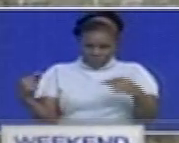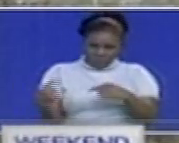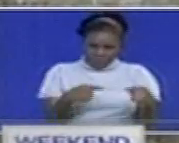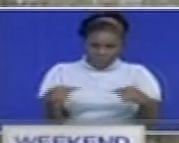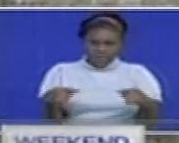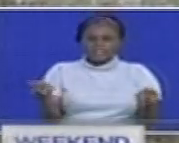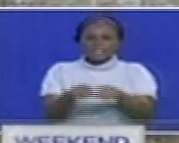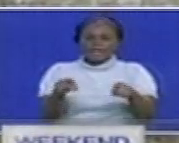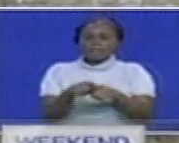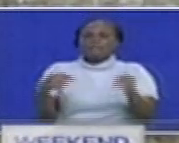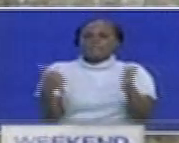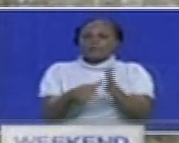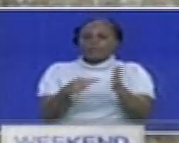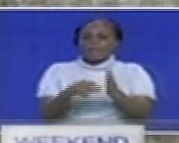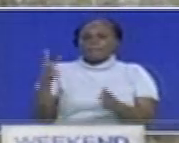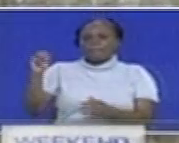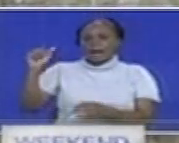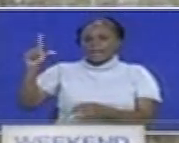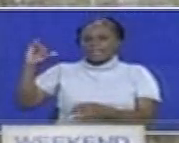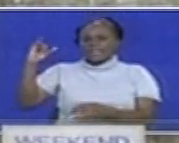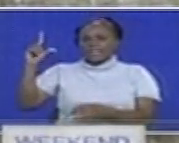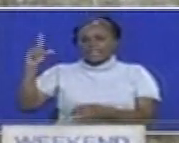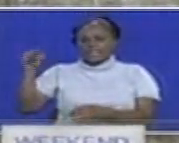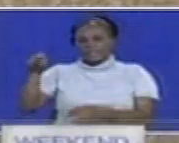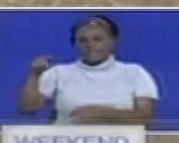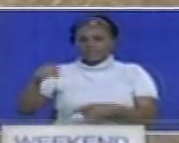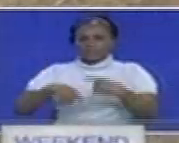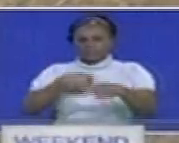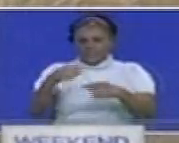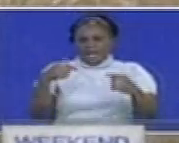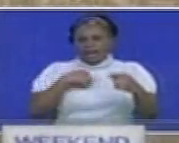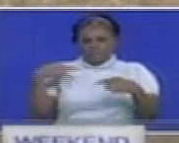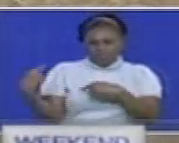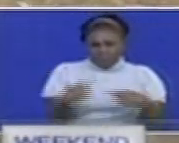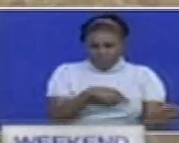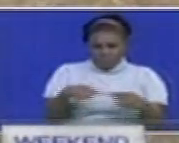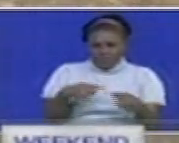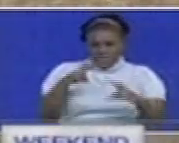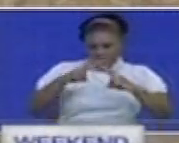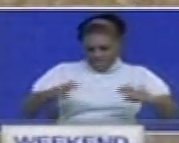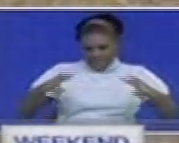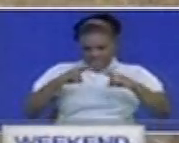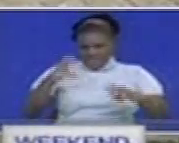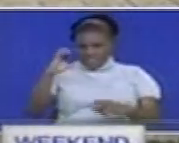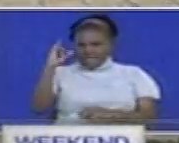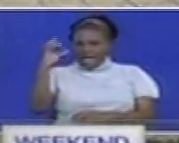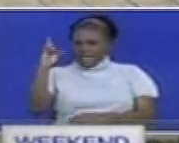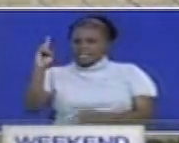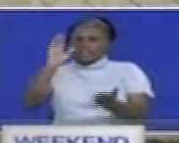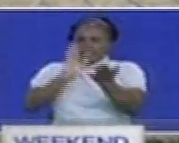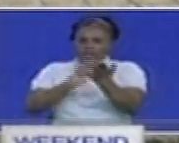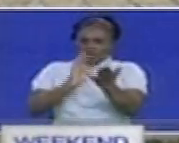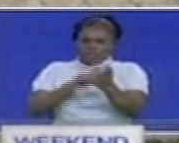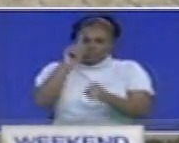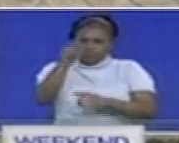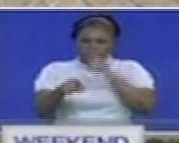the Malili Ranch, now earmarked for the city, is embroiled in controversy, with the Criminal Investigations Department recommending the prosecution